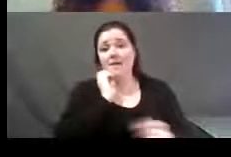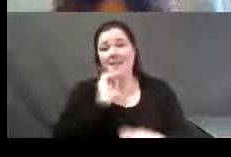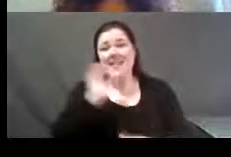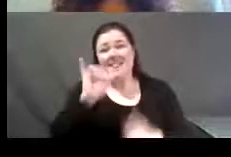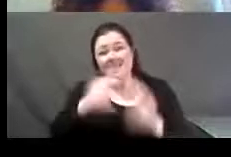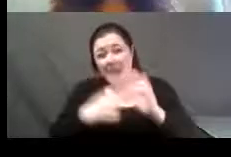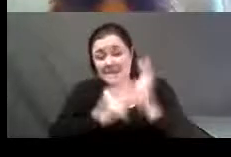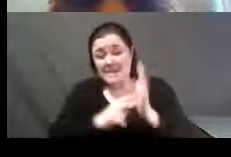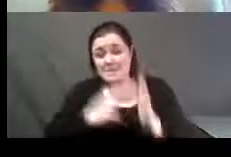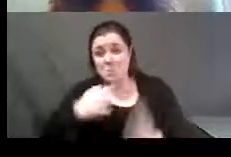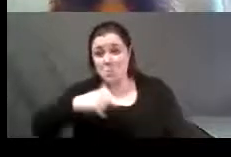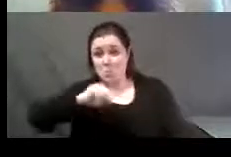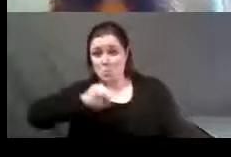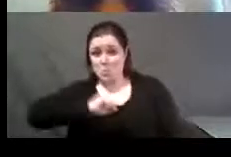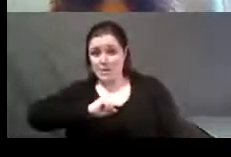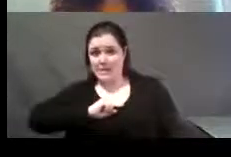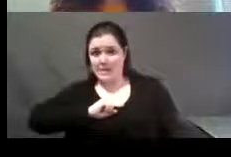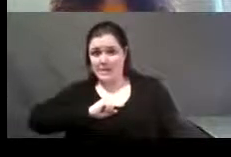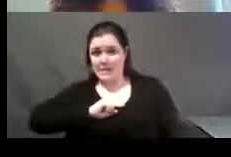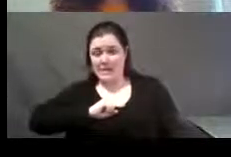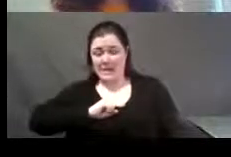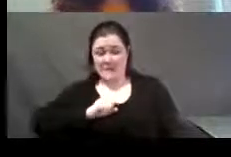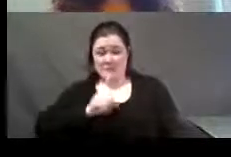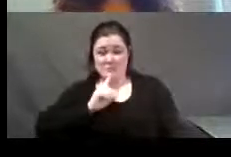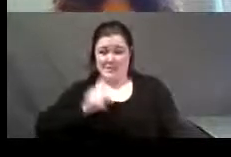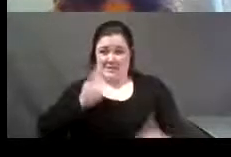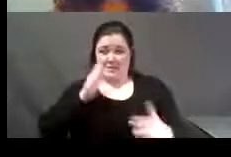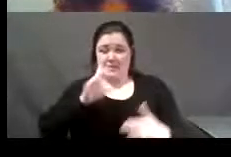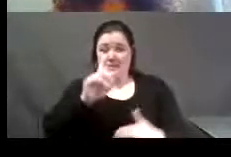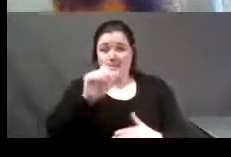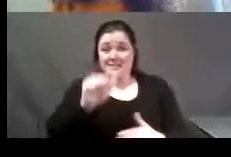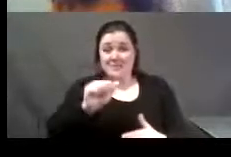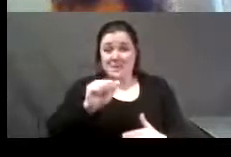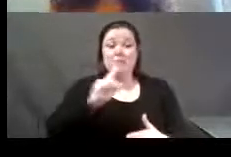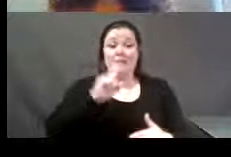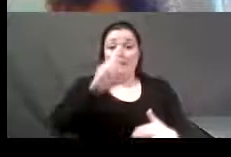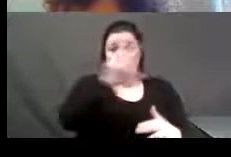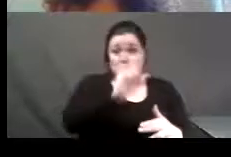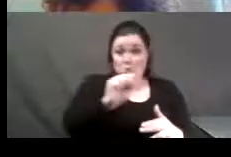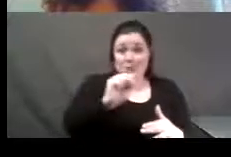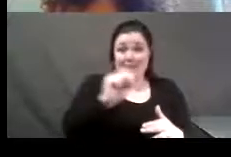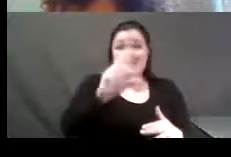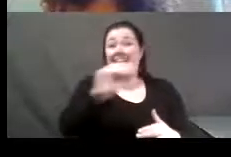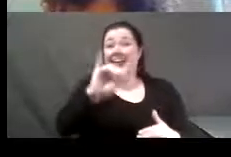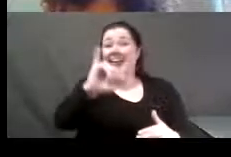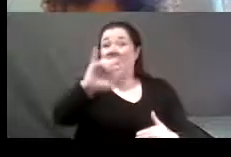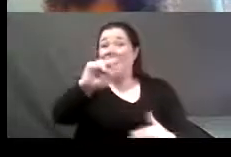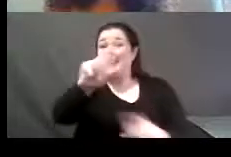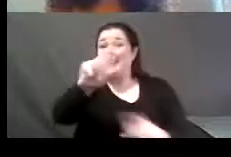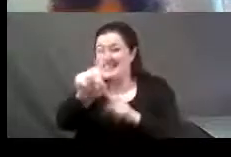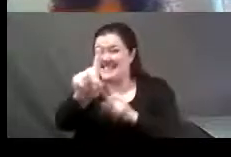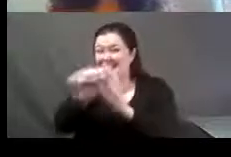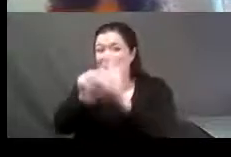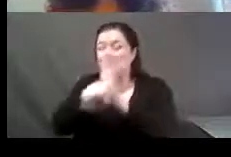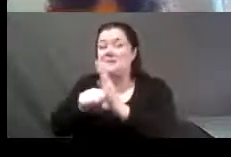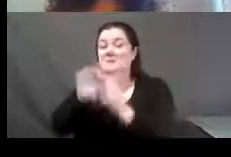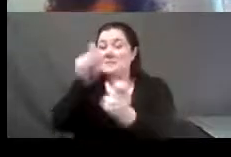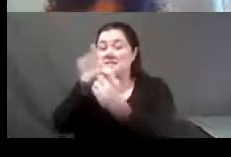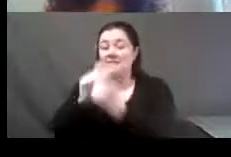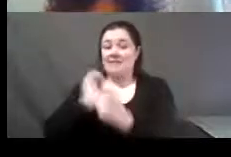we, in a sense of disability, essentially in the United States and in Indiana specifically, our